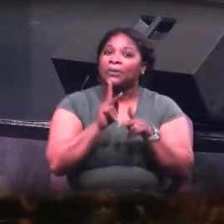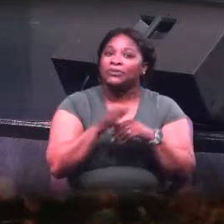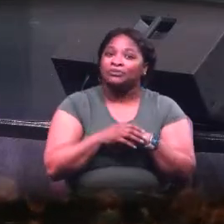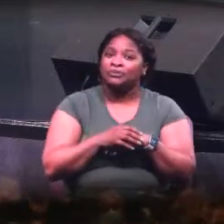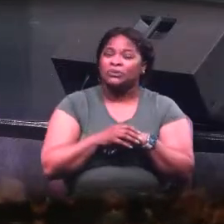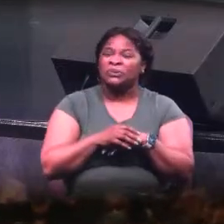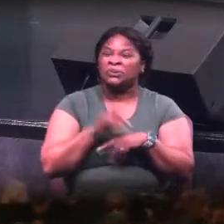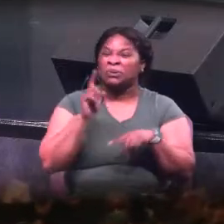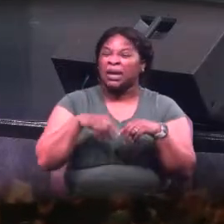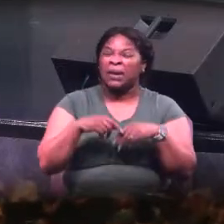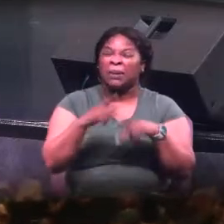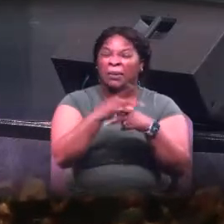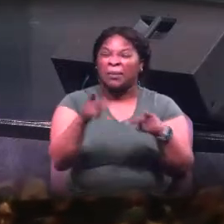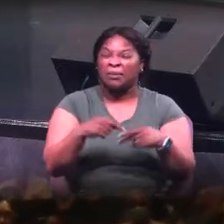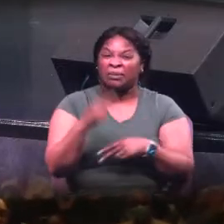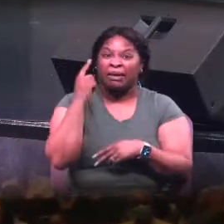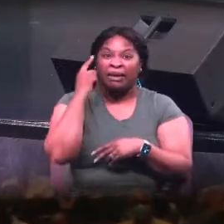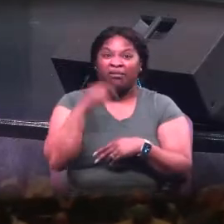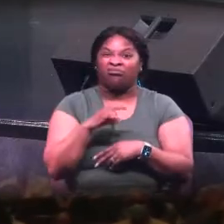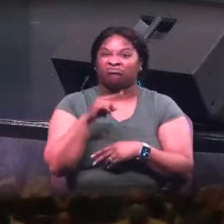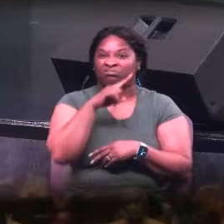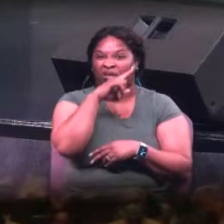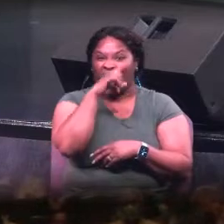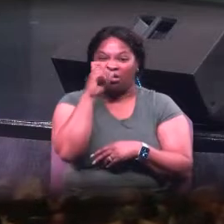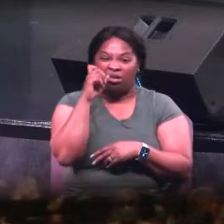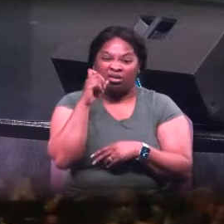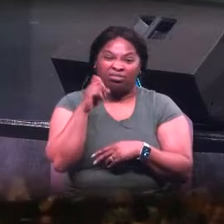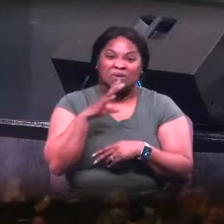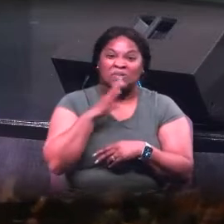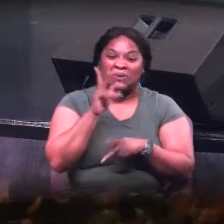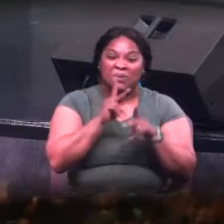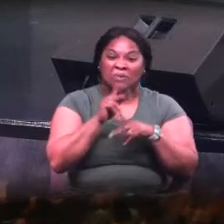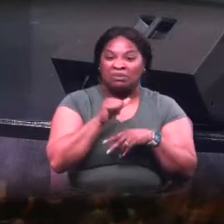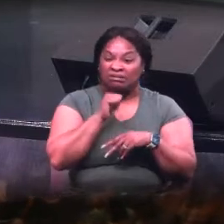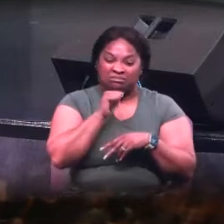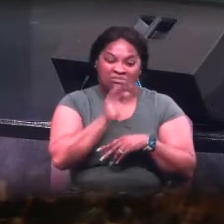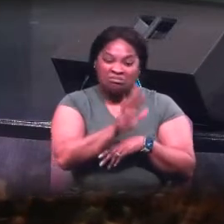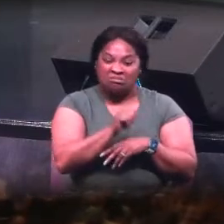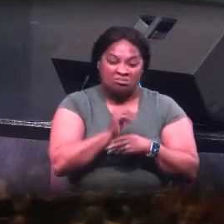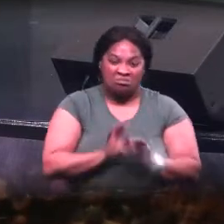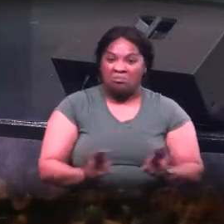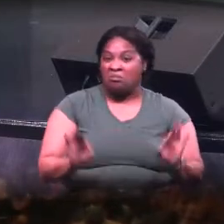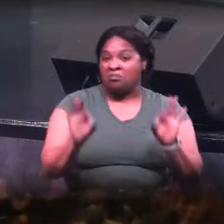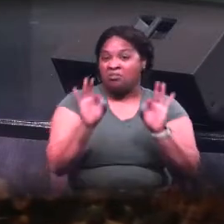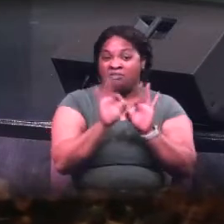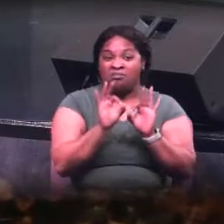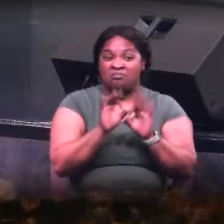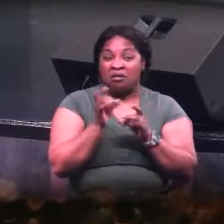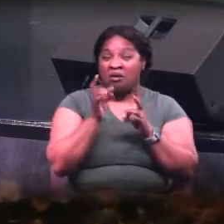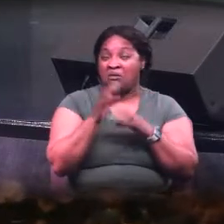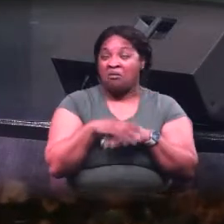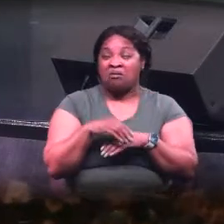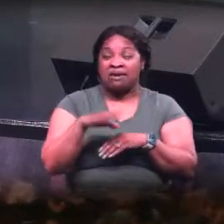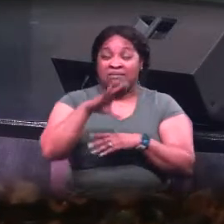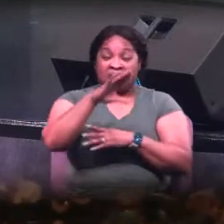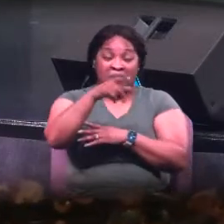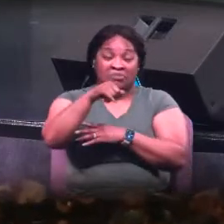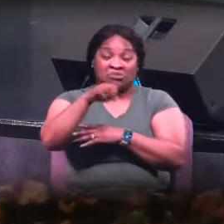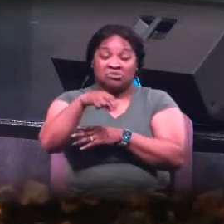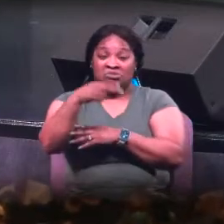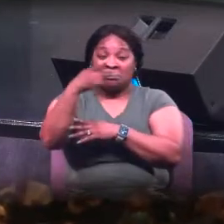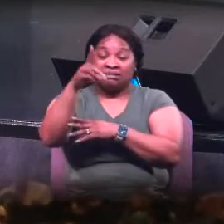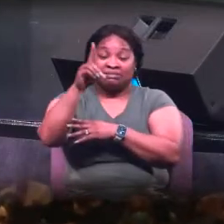the public eye ugly and treating folk like they don't matter. And I don't care if you're in Capitol Hill, in